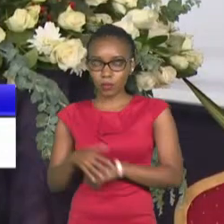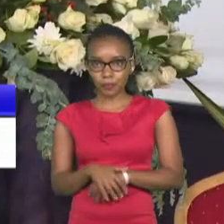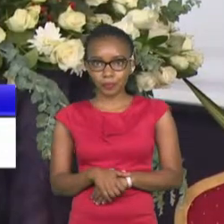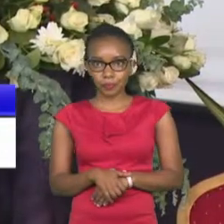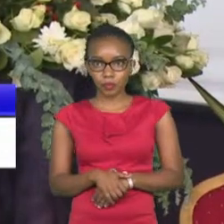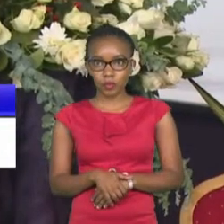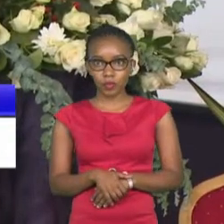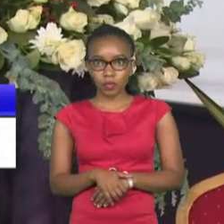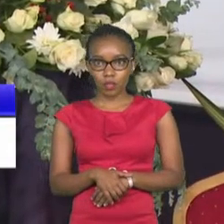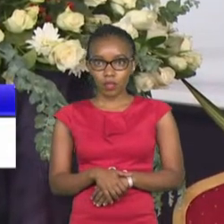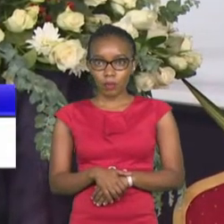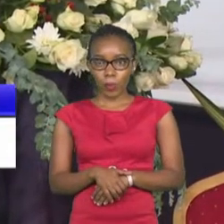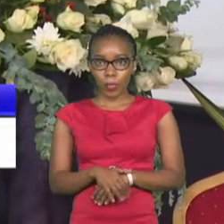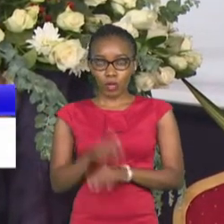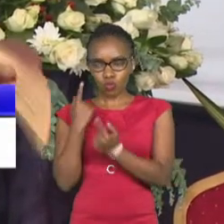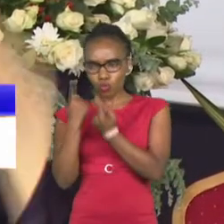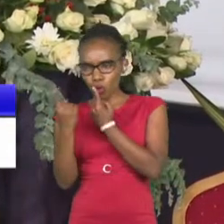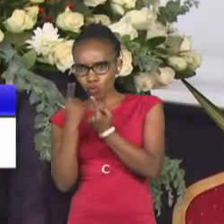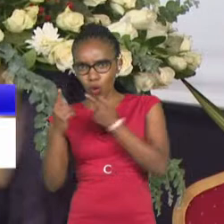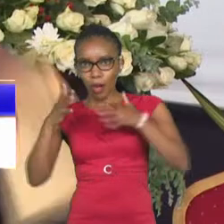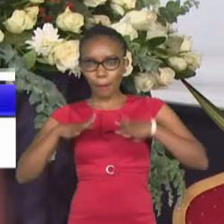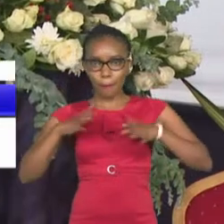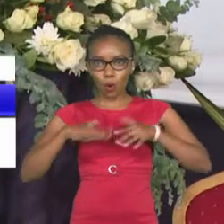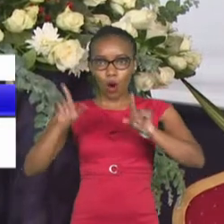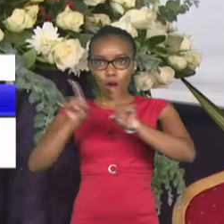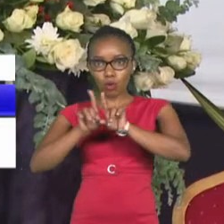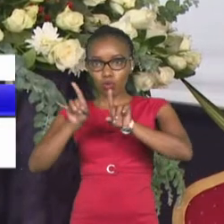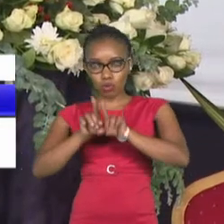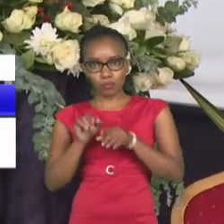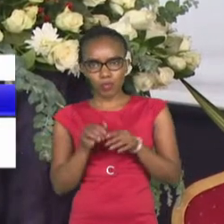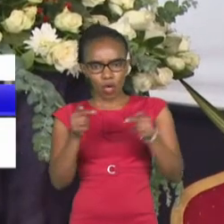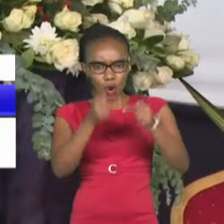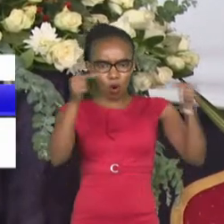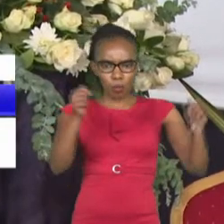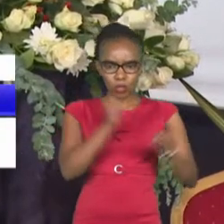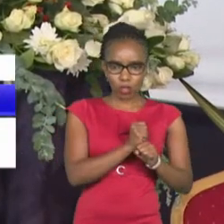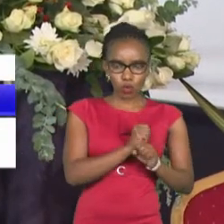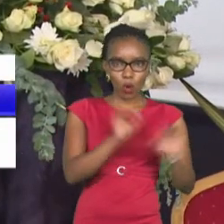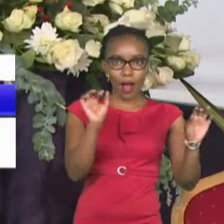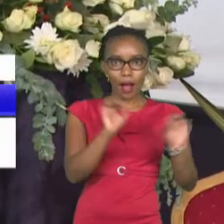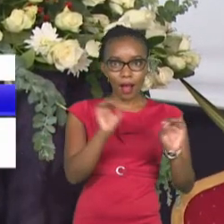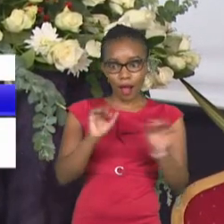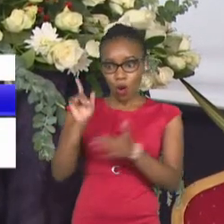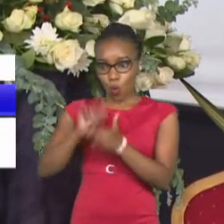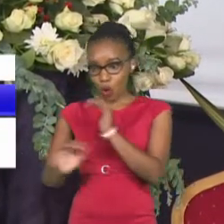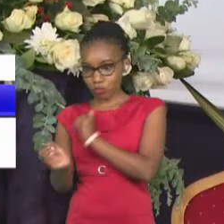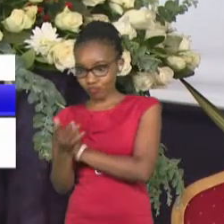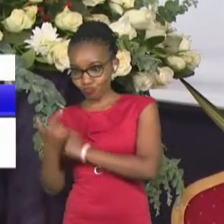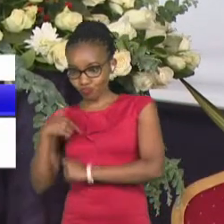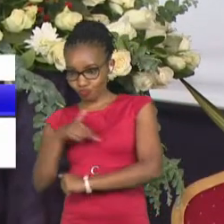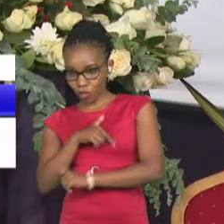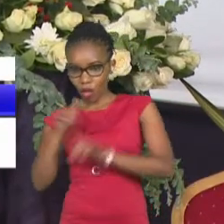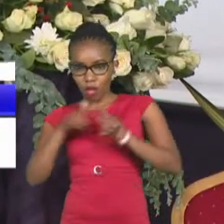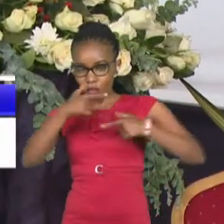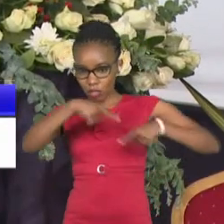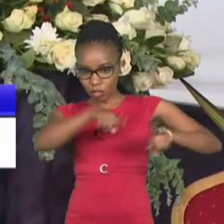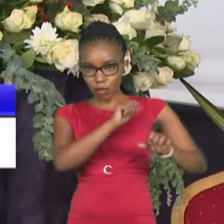used to talk at people and do the opposite. No. What he told us to do, he himself